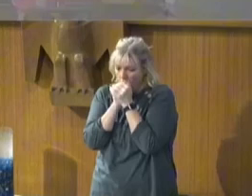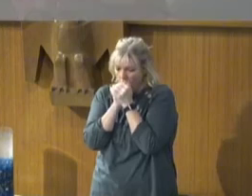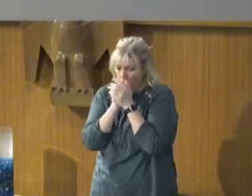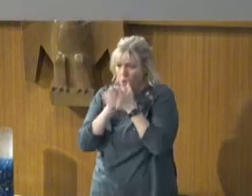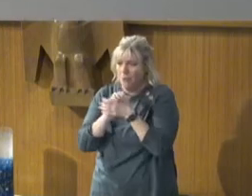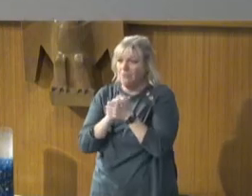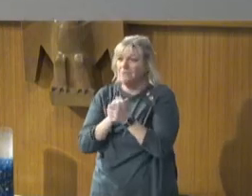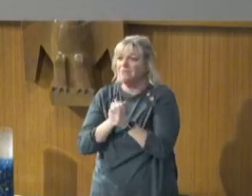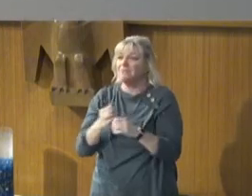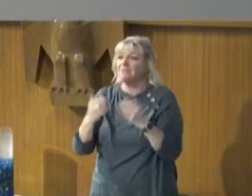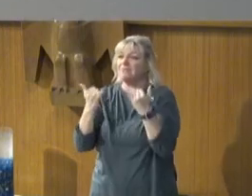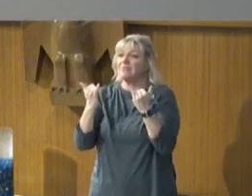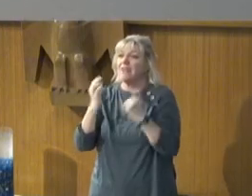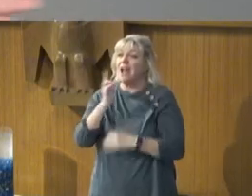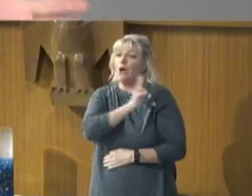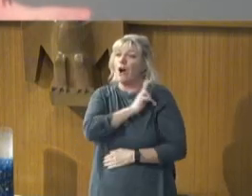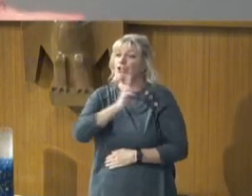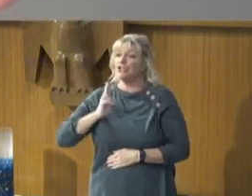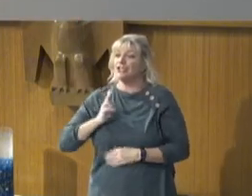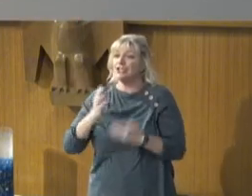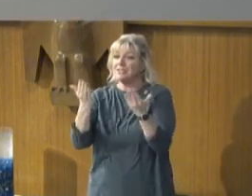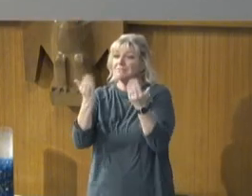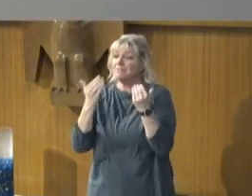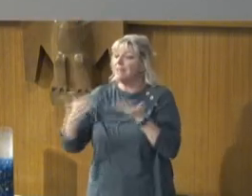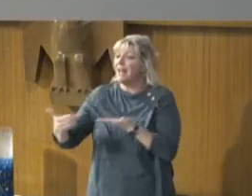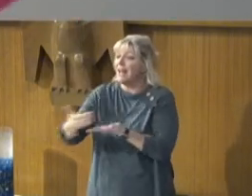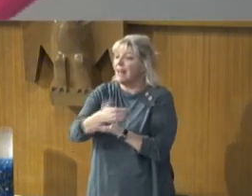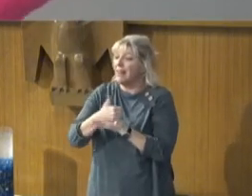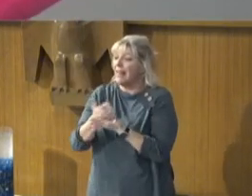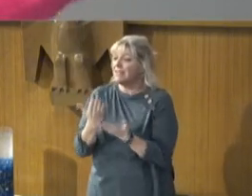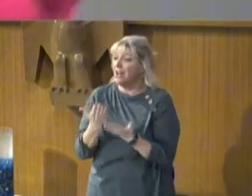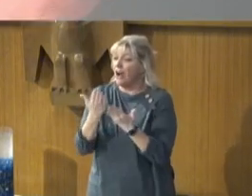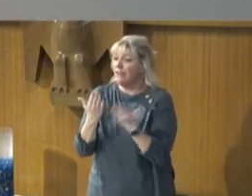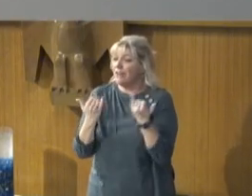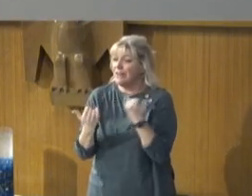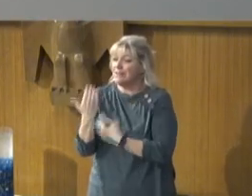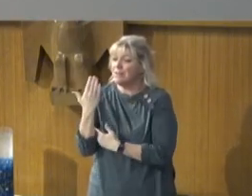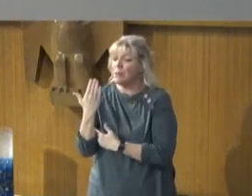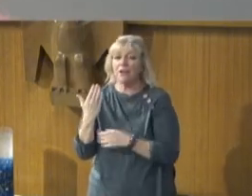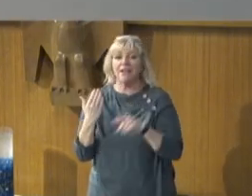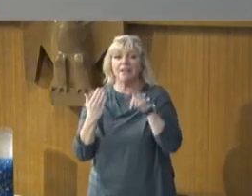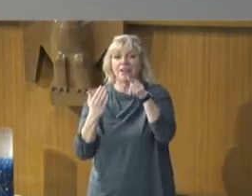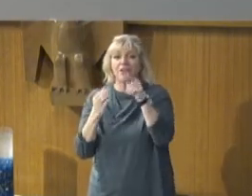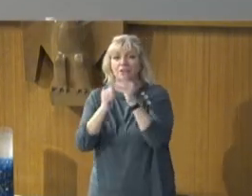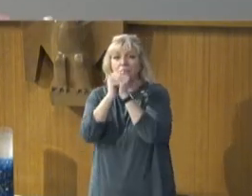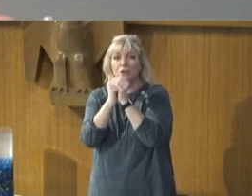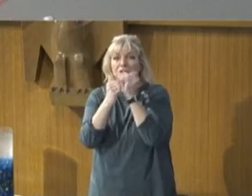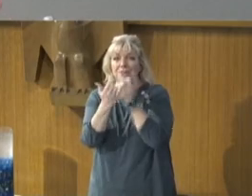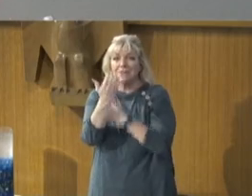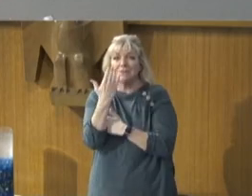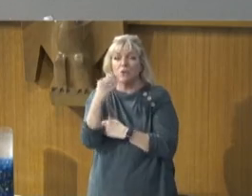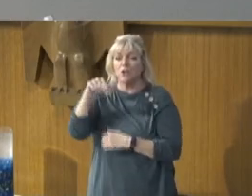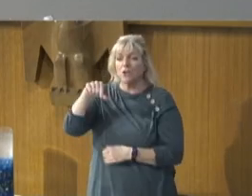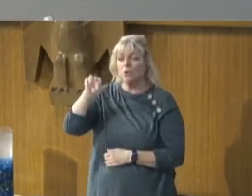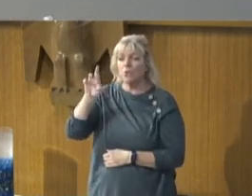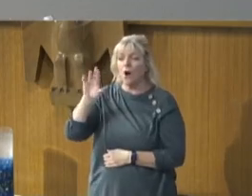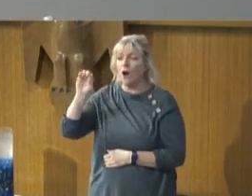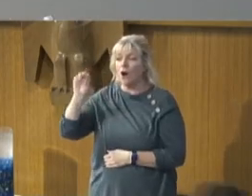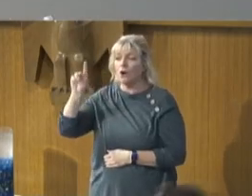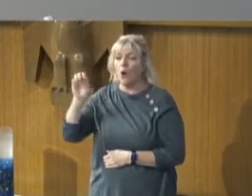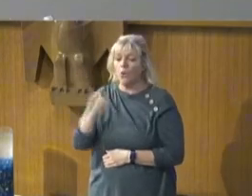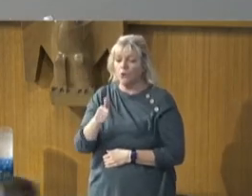At this time, I invite our ushers to come forward to collect this morning's offering. And if you're worshiping with us online, there is a QR code available for you. And there's